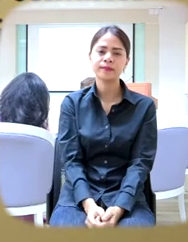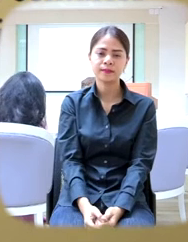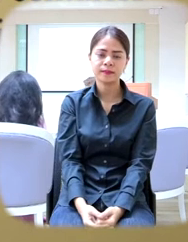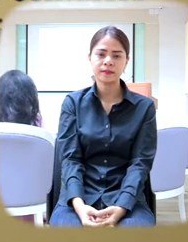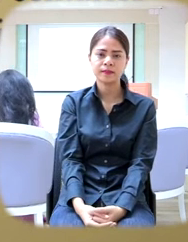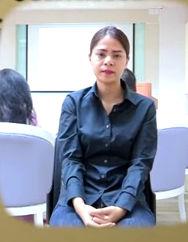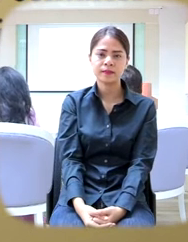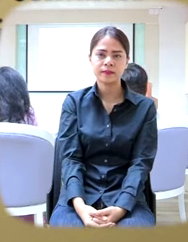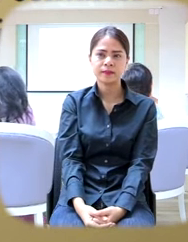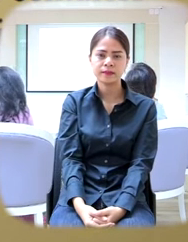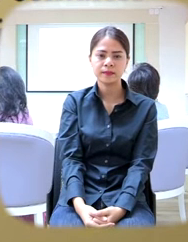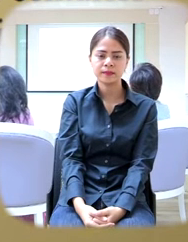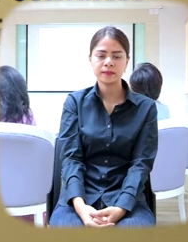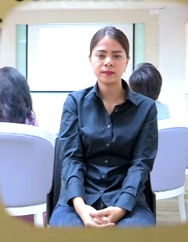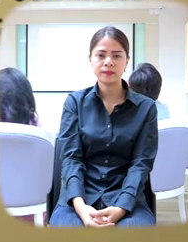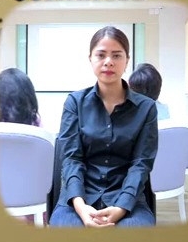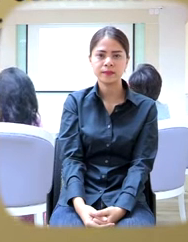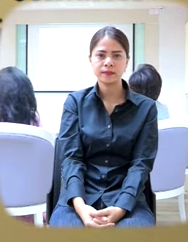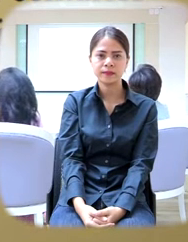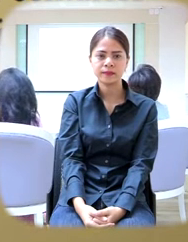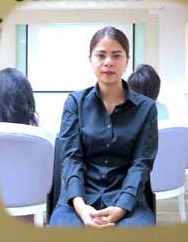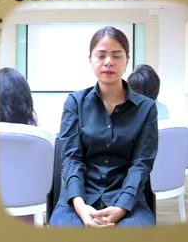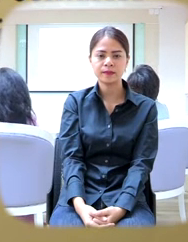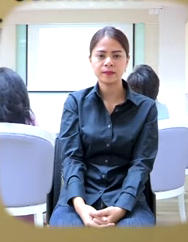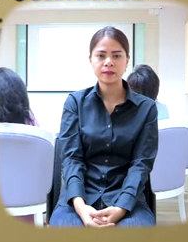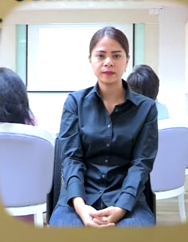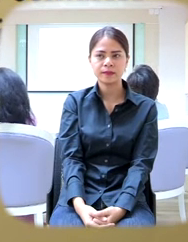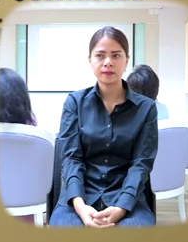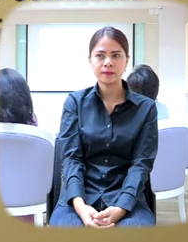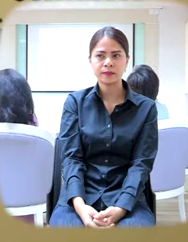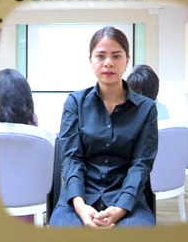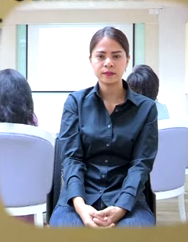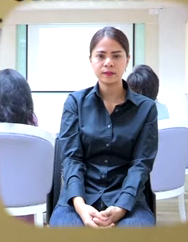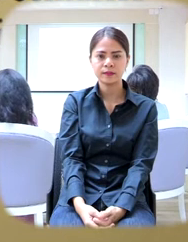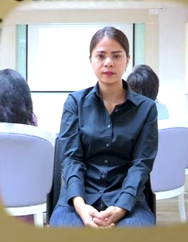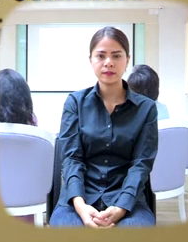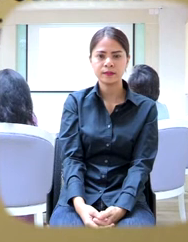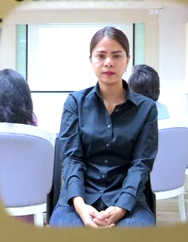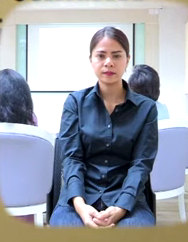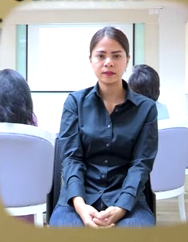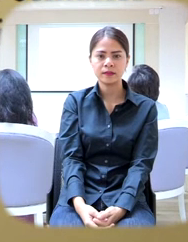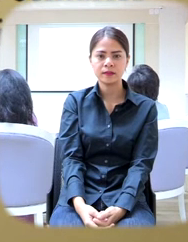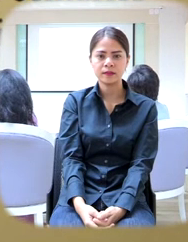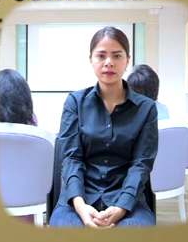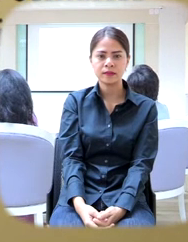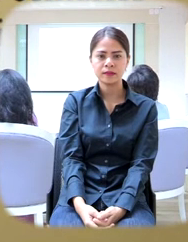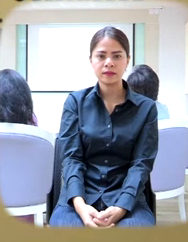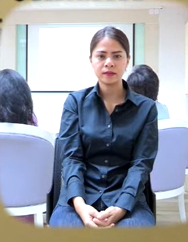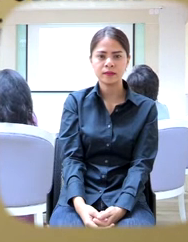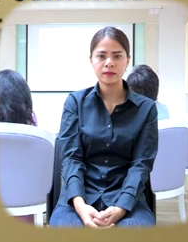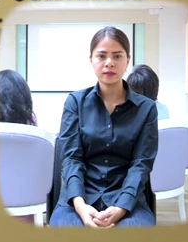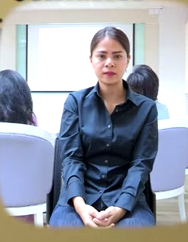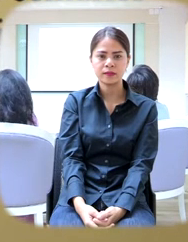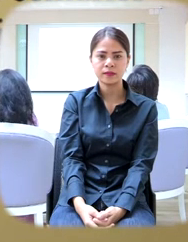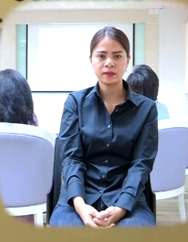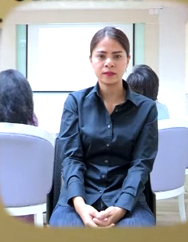Libraries of the human mind. India is a special case.I'd better